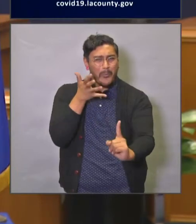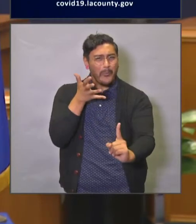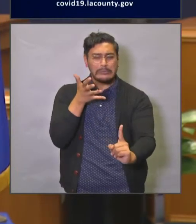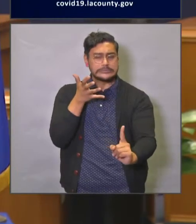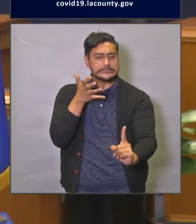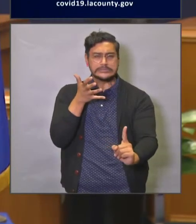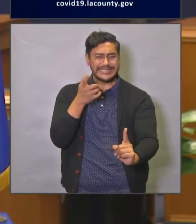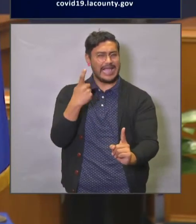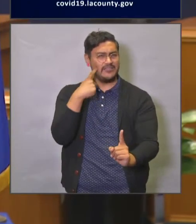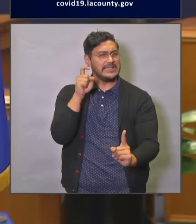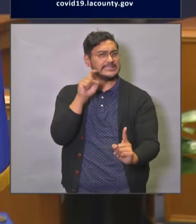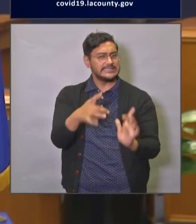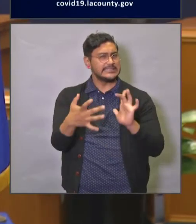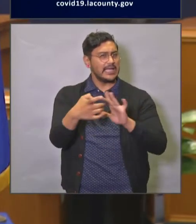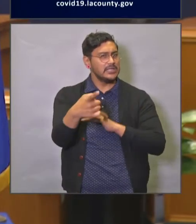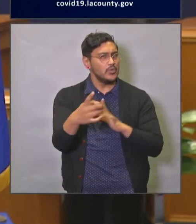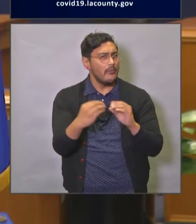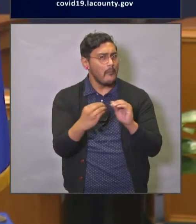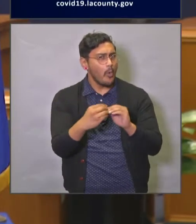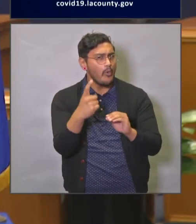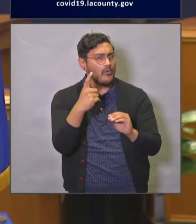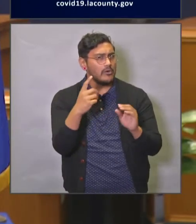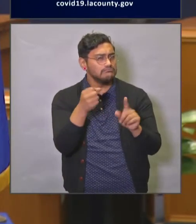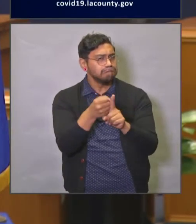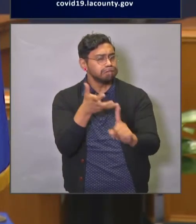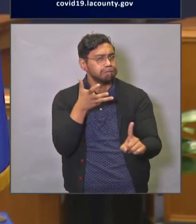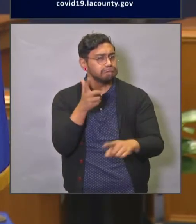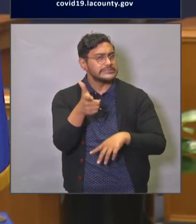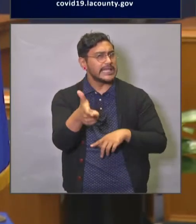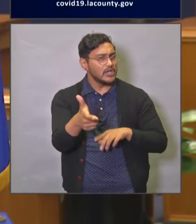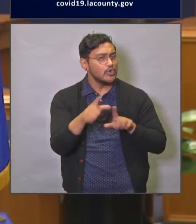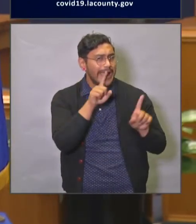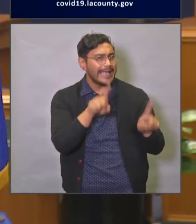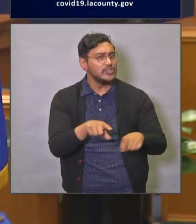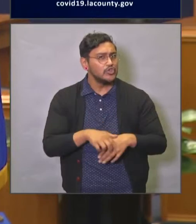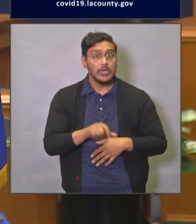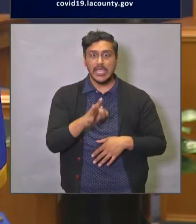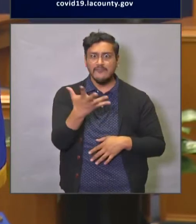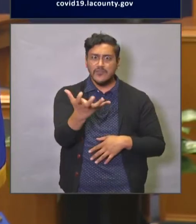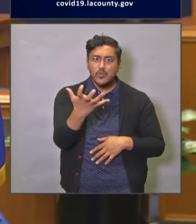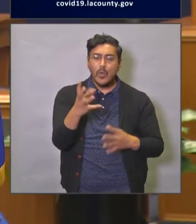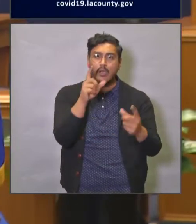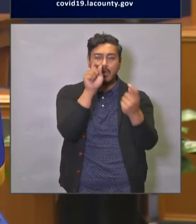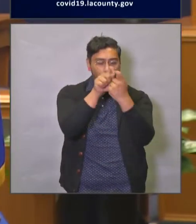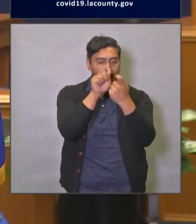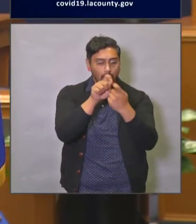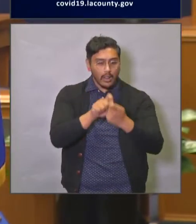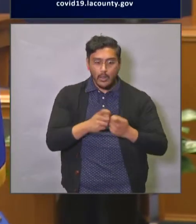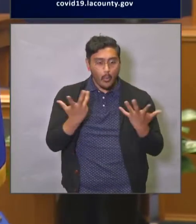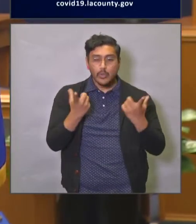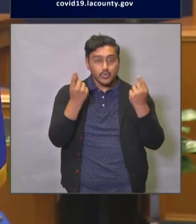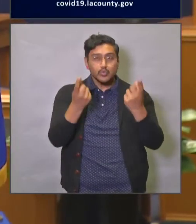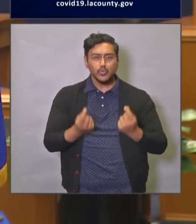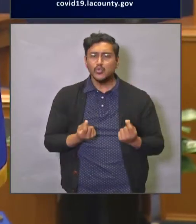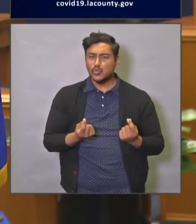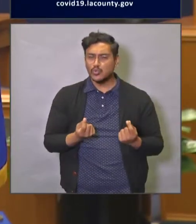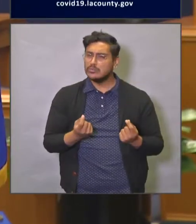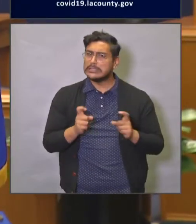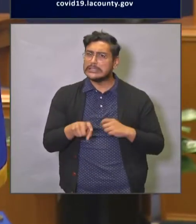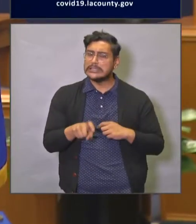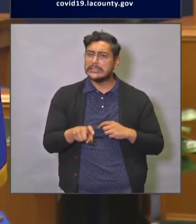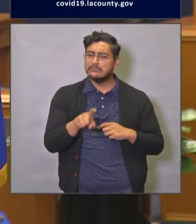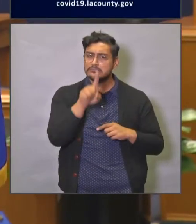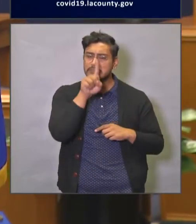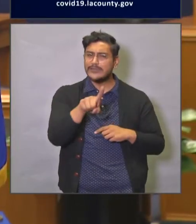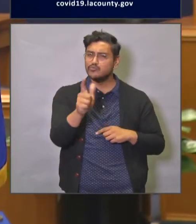get back to you with a more specific answer on if you're looking for sort of all of the different activities that are happening. But we'll go on to the